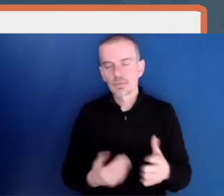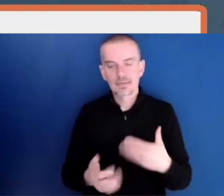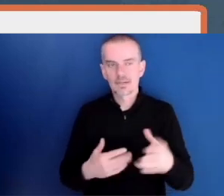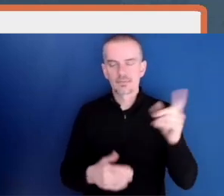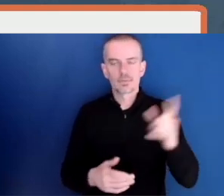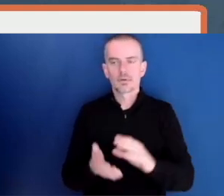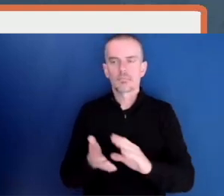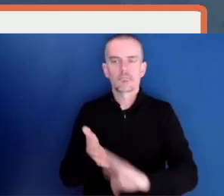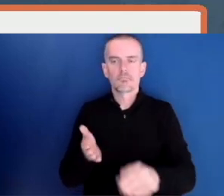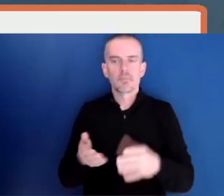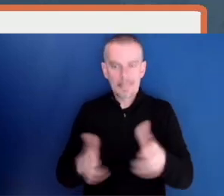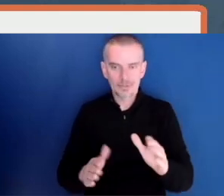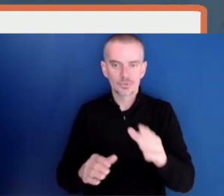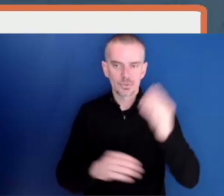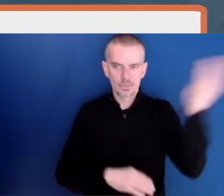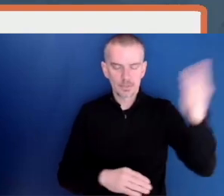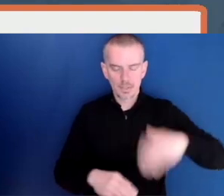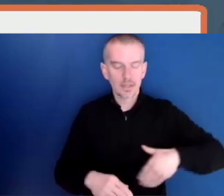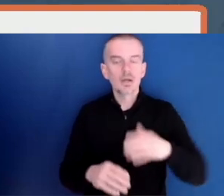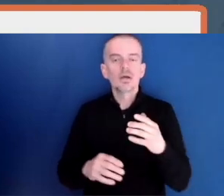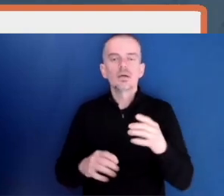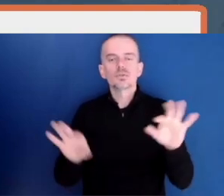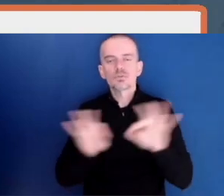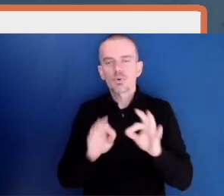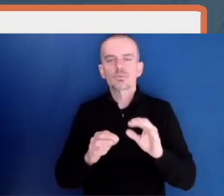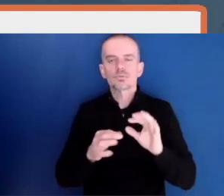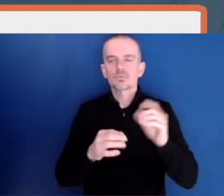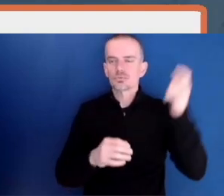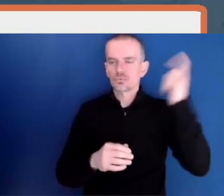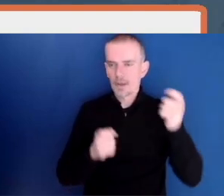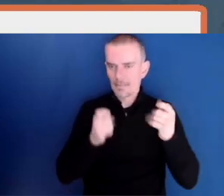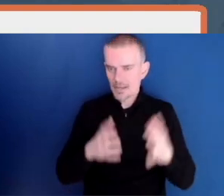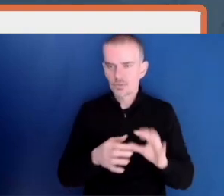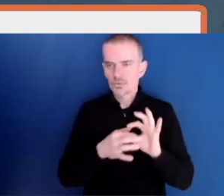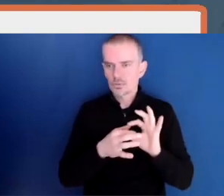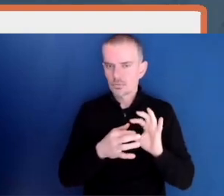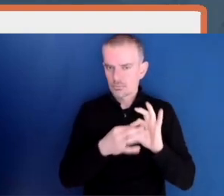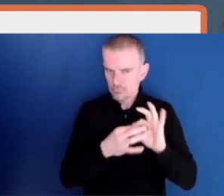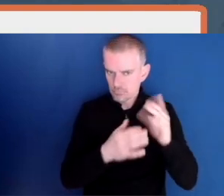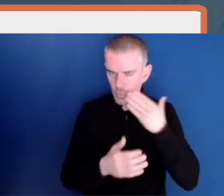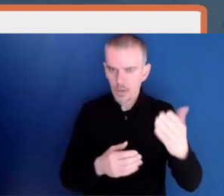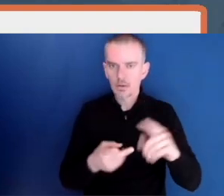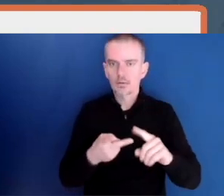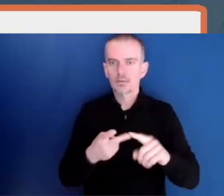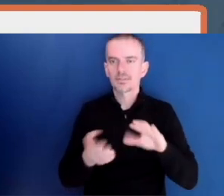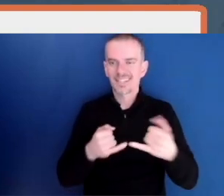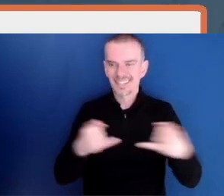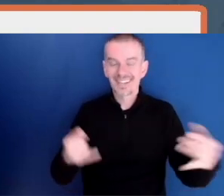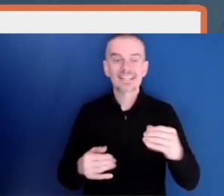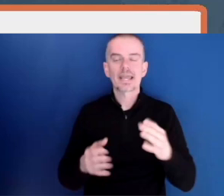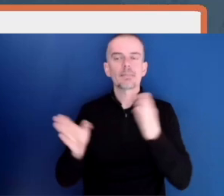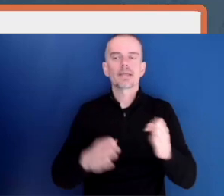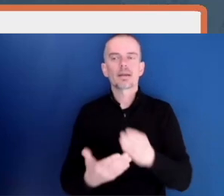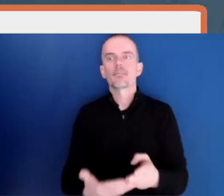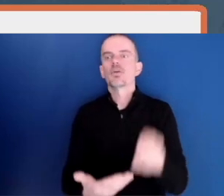Communication with your grant manager is really important, and preparing well before the deadline. So